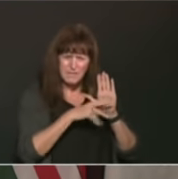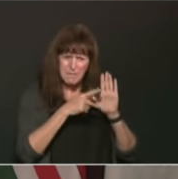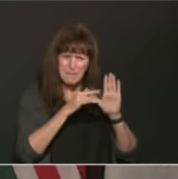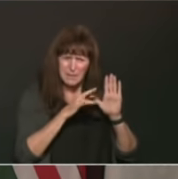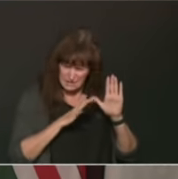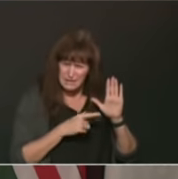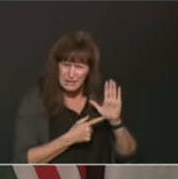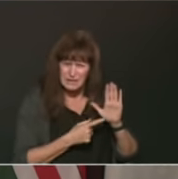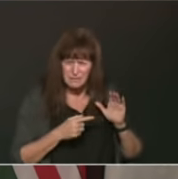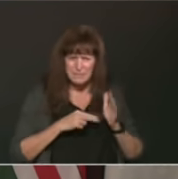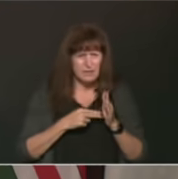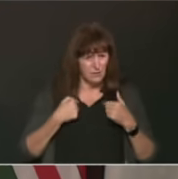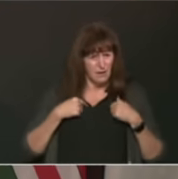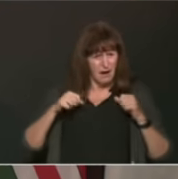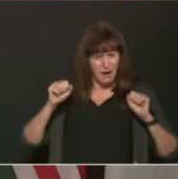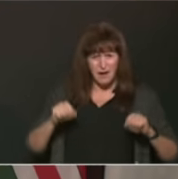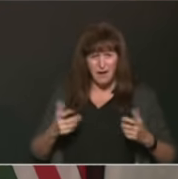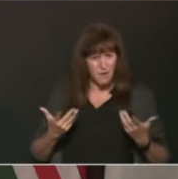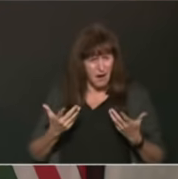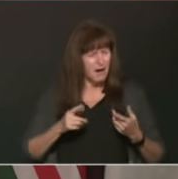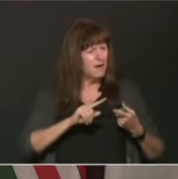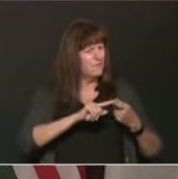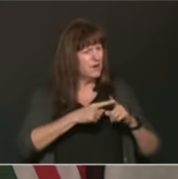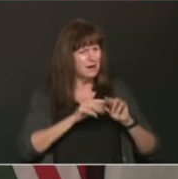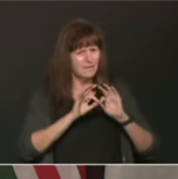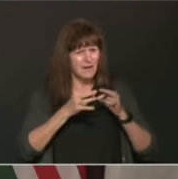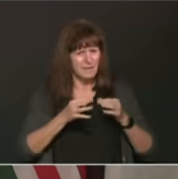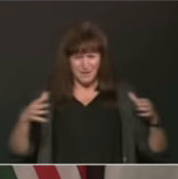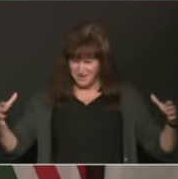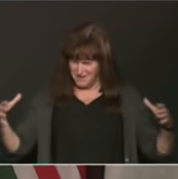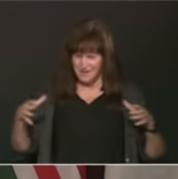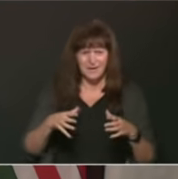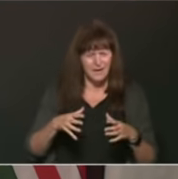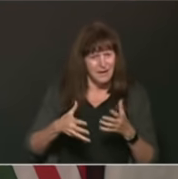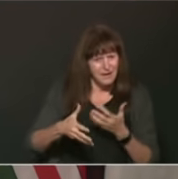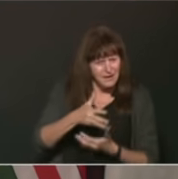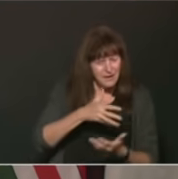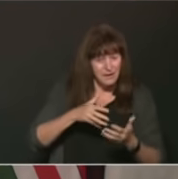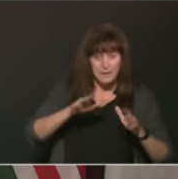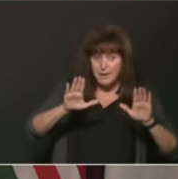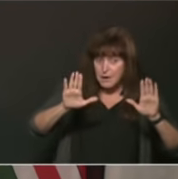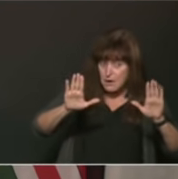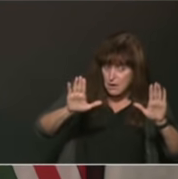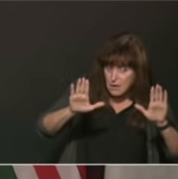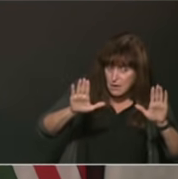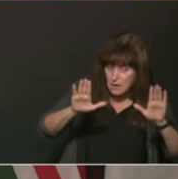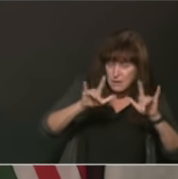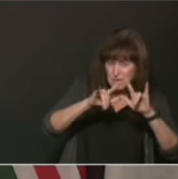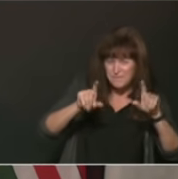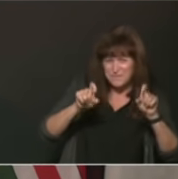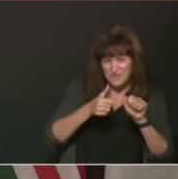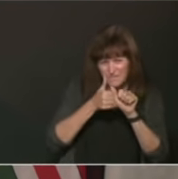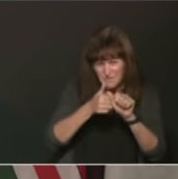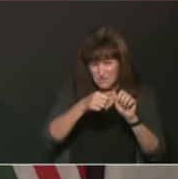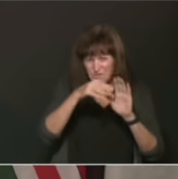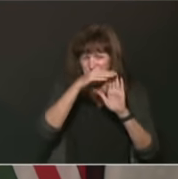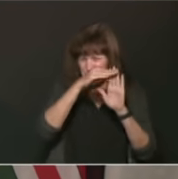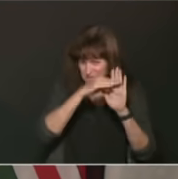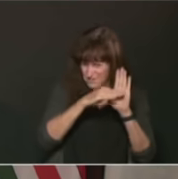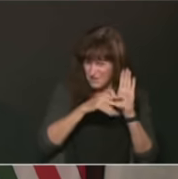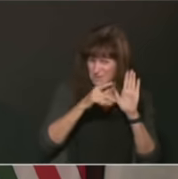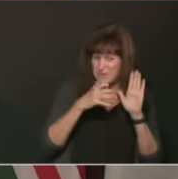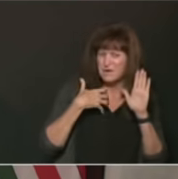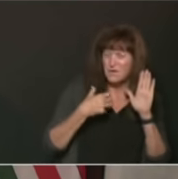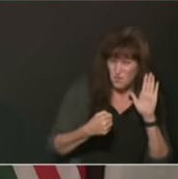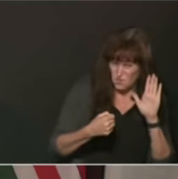to celebrate Thanksgiving this year, provided public health measures are followed. Pour beaucoup